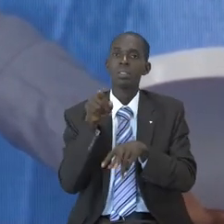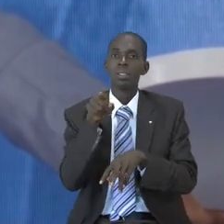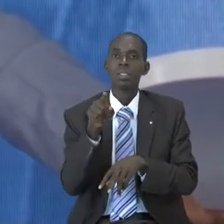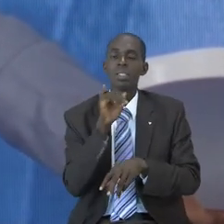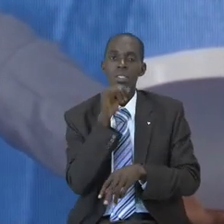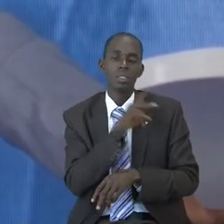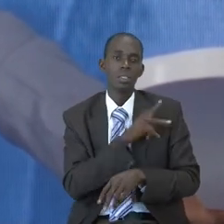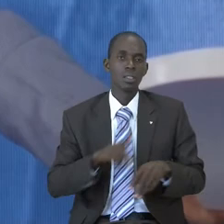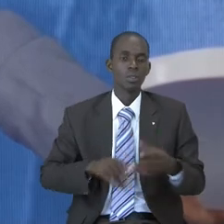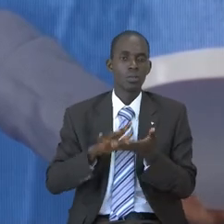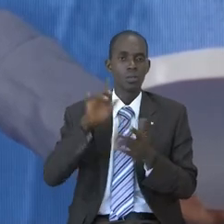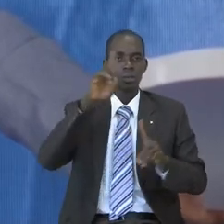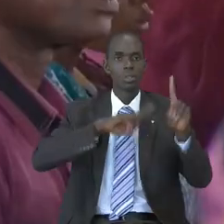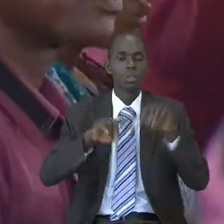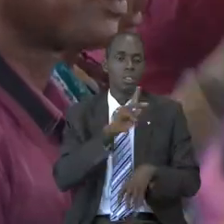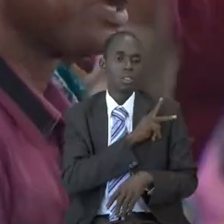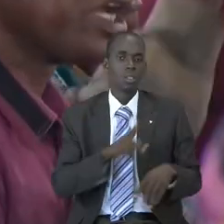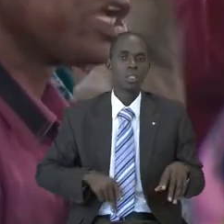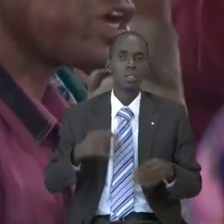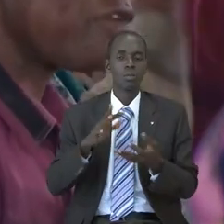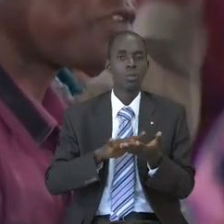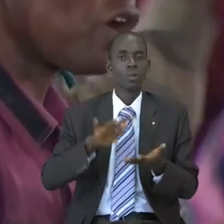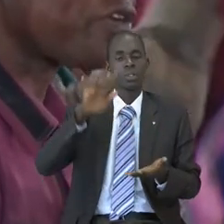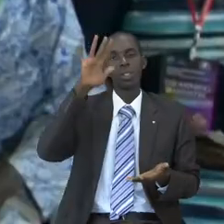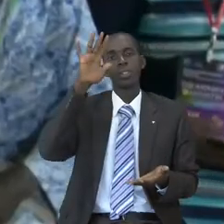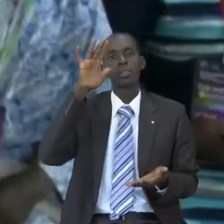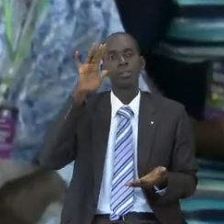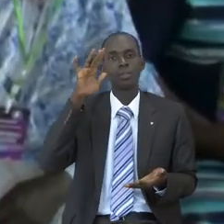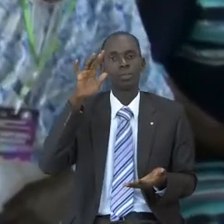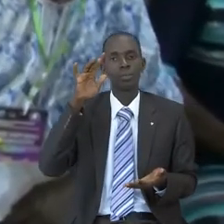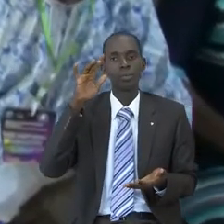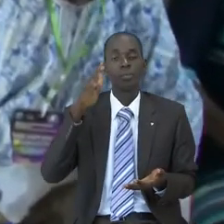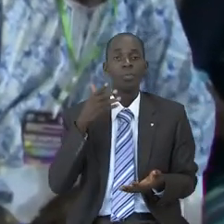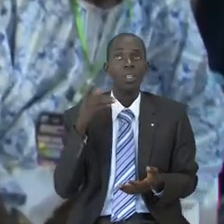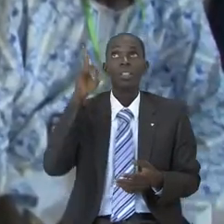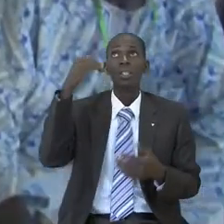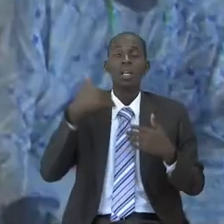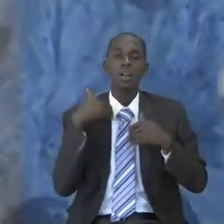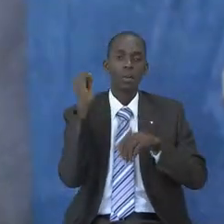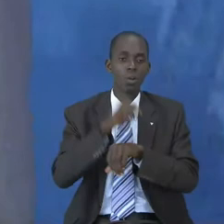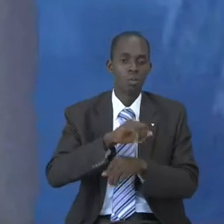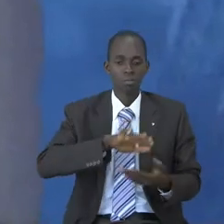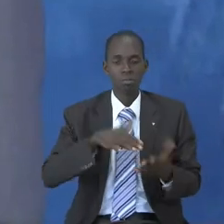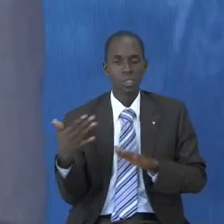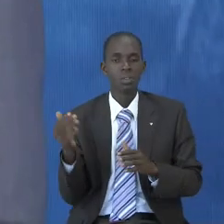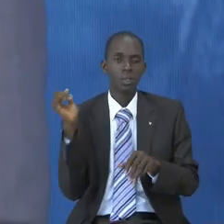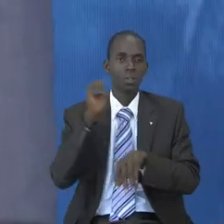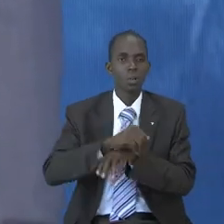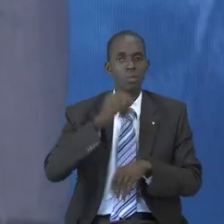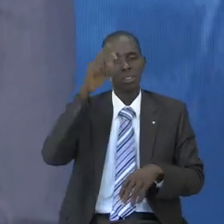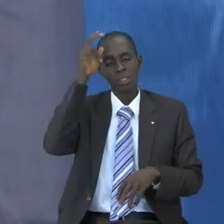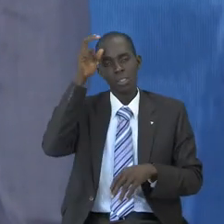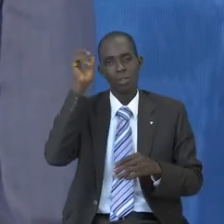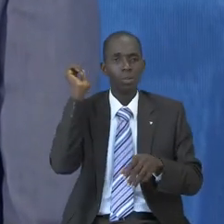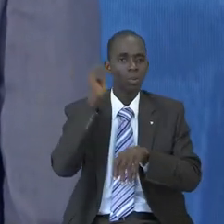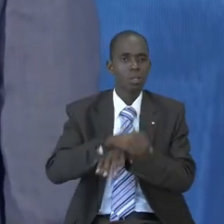Glory. Everybody shout, King of Glory. He has overcome death, he has overcome the devil, he has